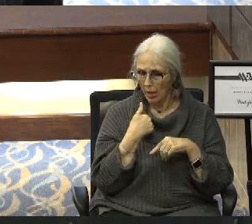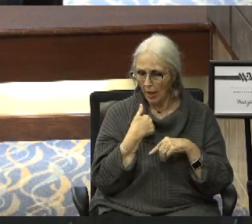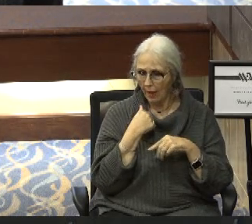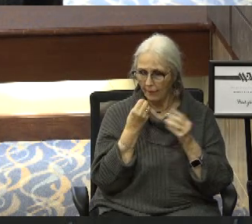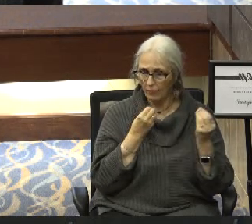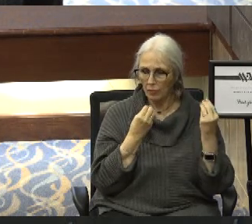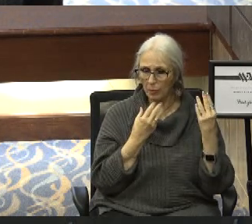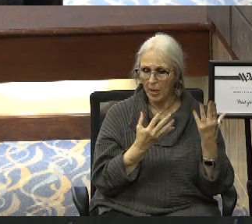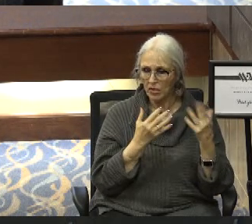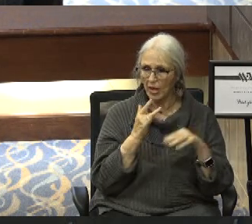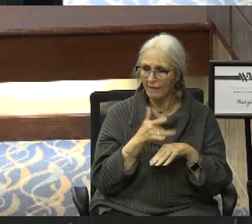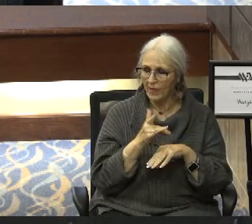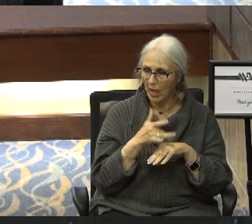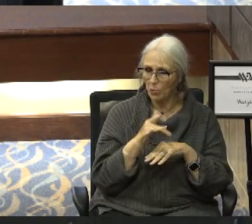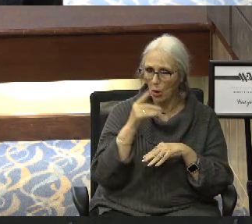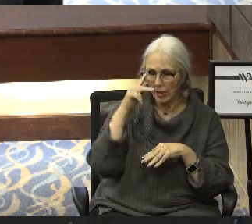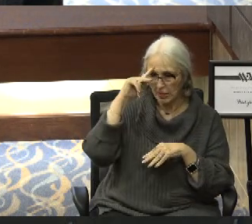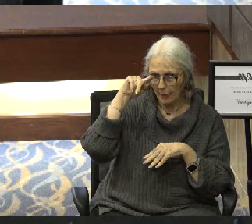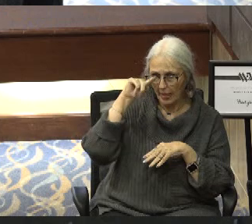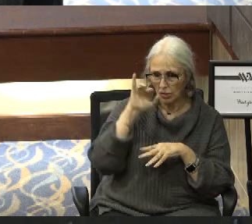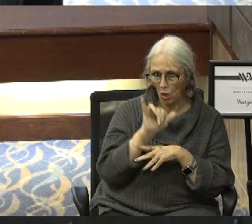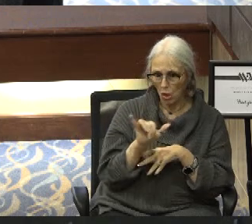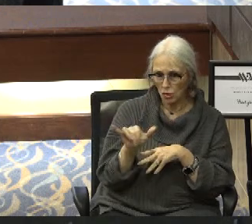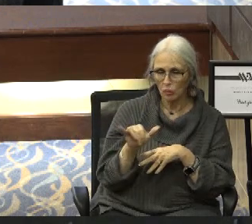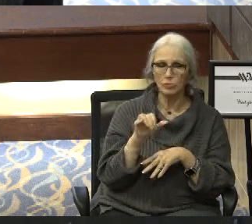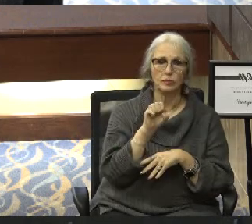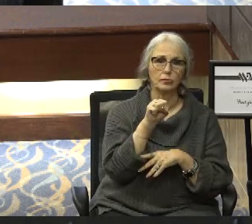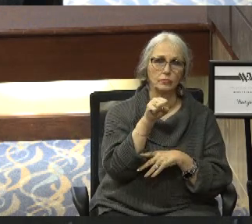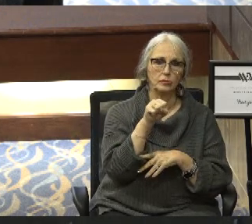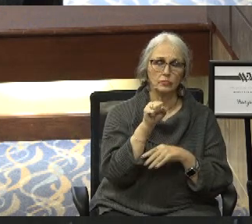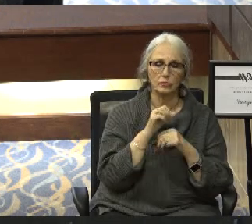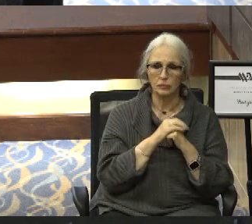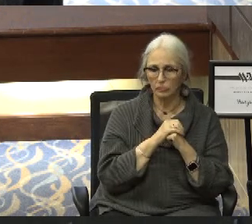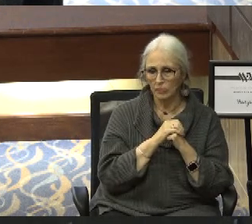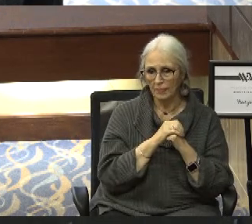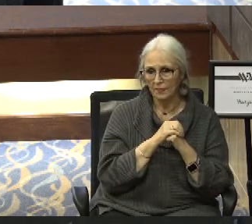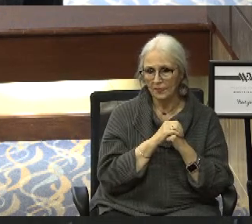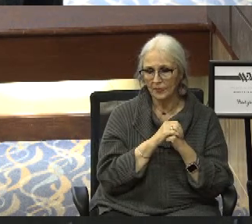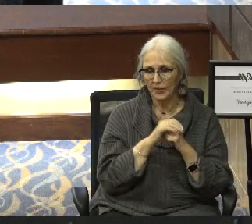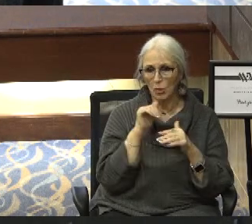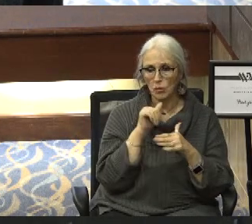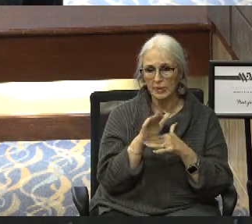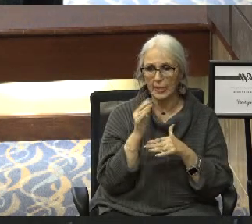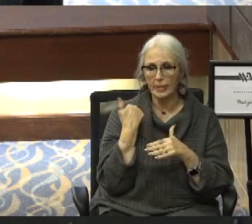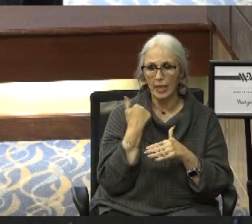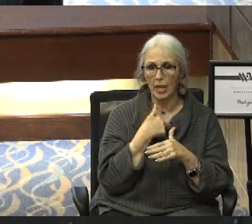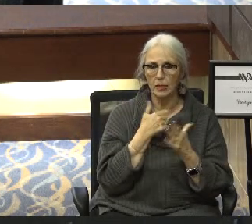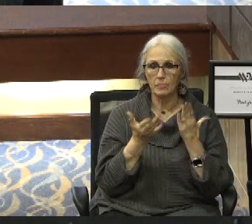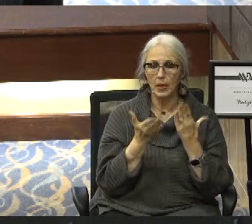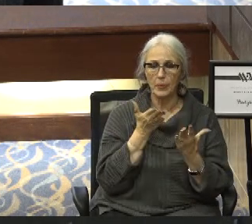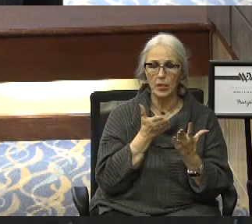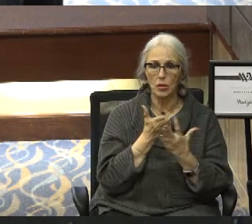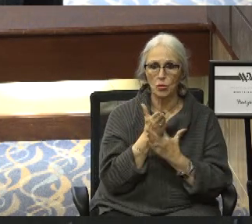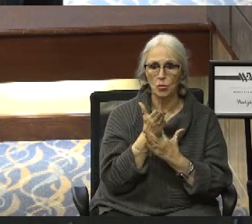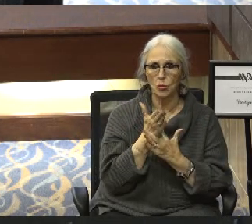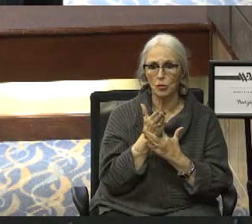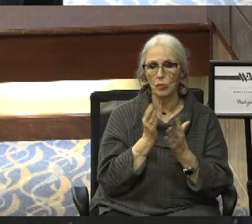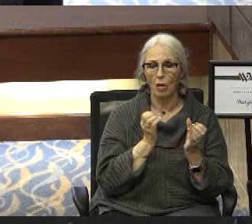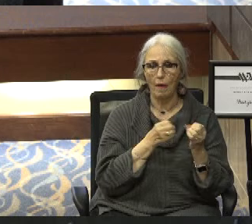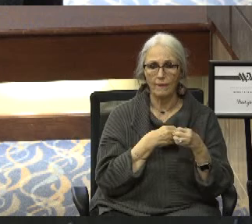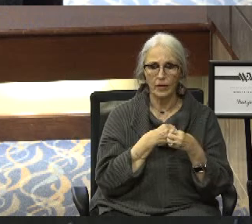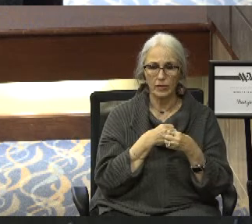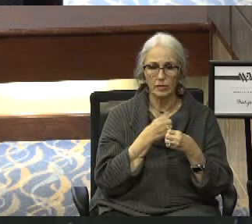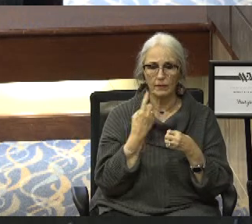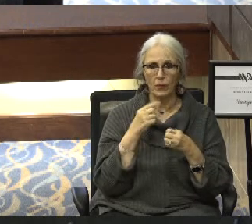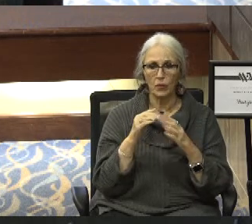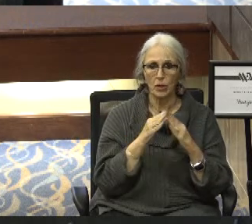information available in Spanish as well? Absolutely. And then could we have it sent to us maybe through the city manager's office when some of these